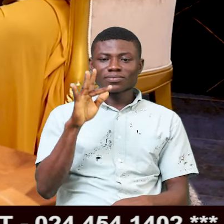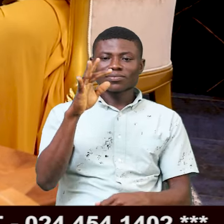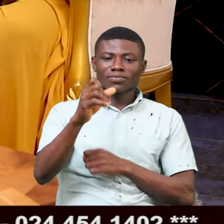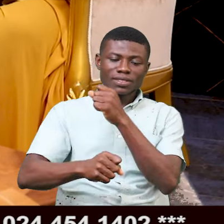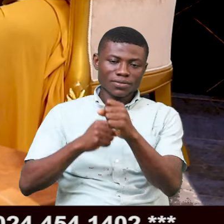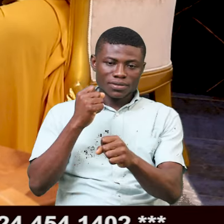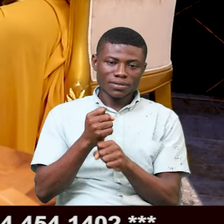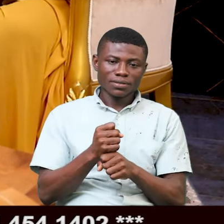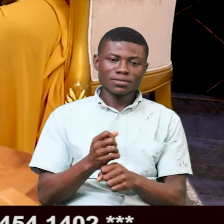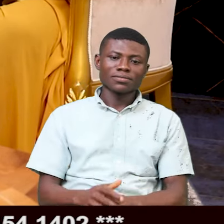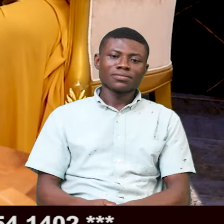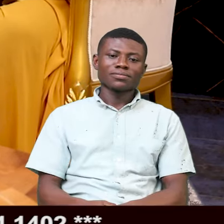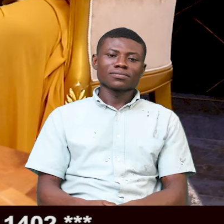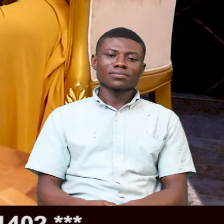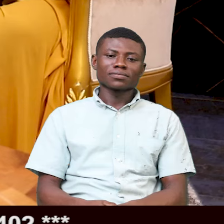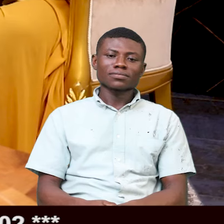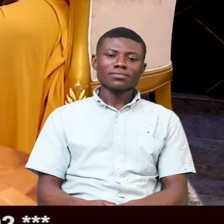25 years.